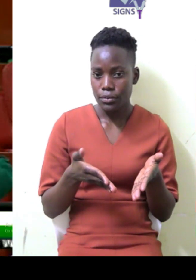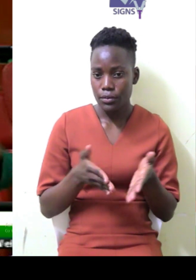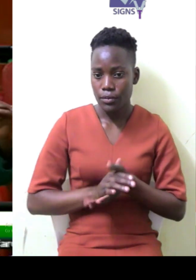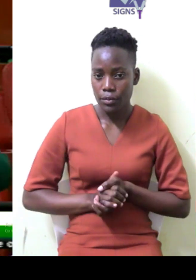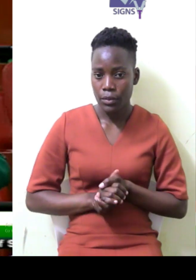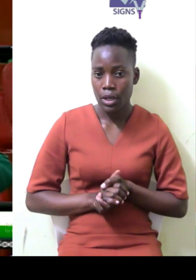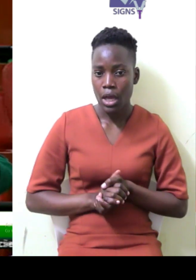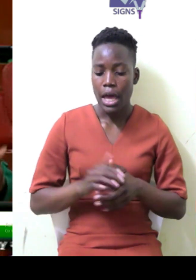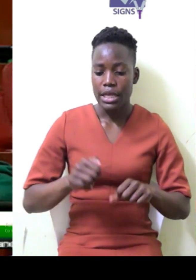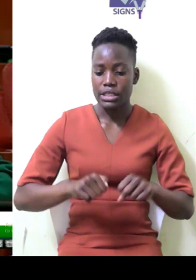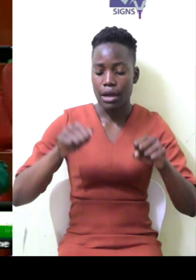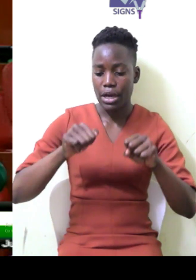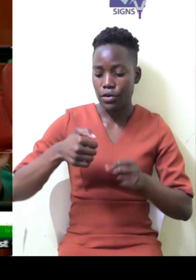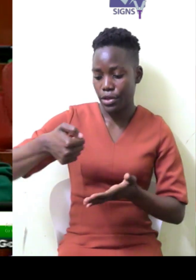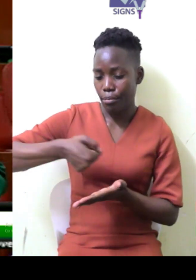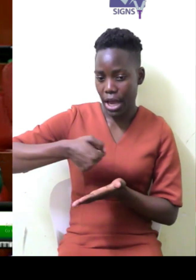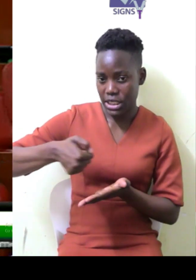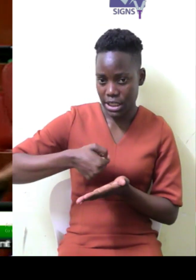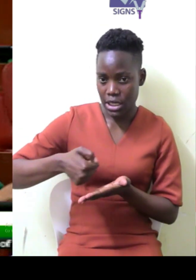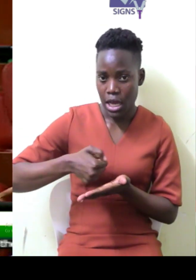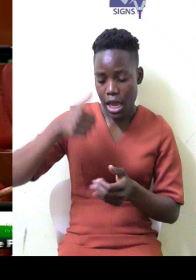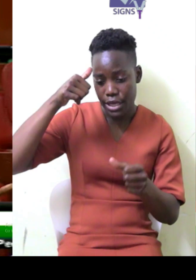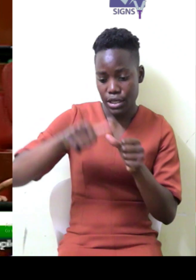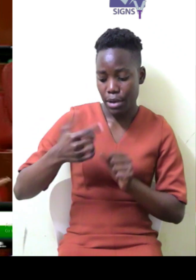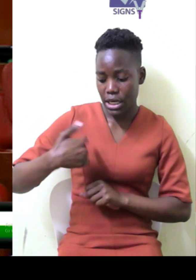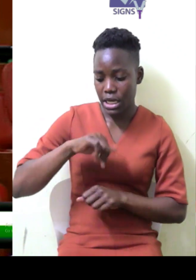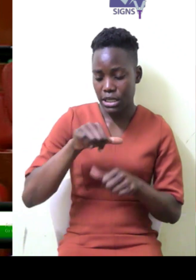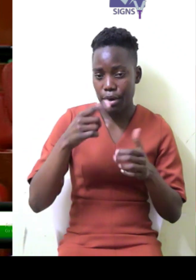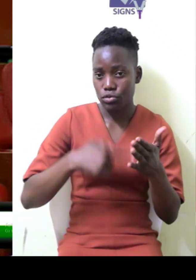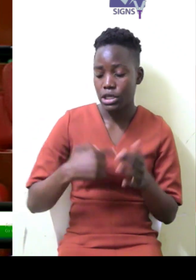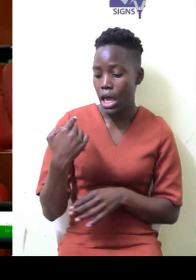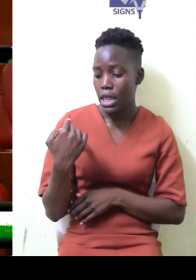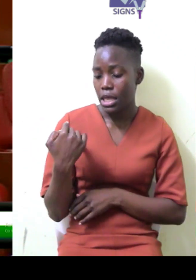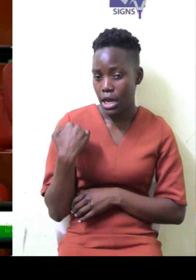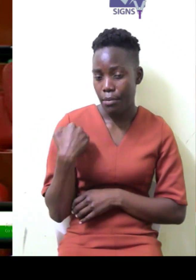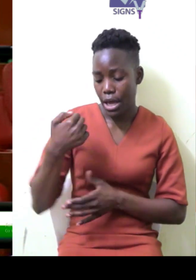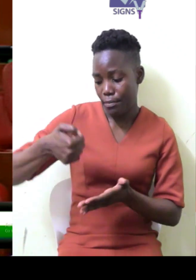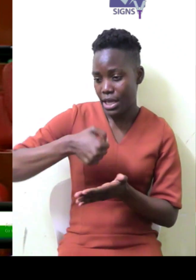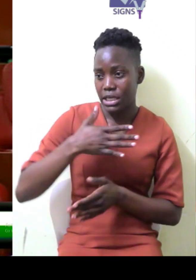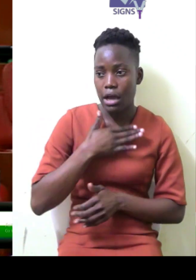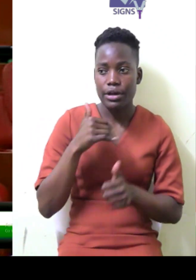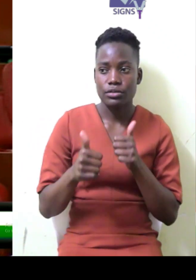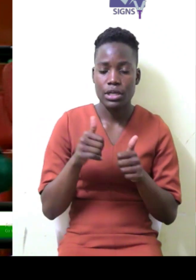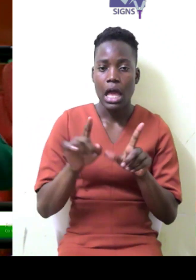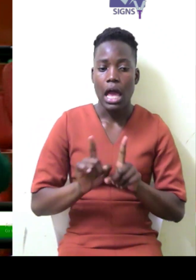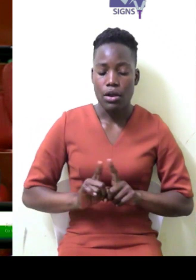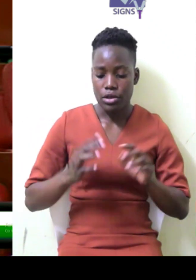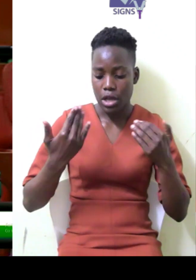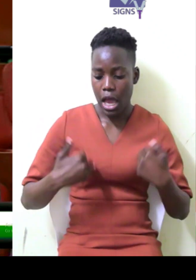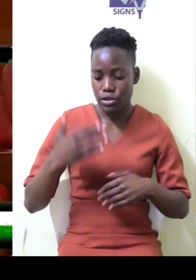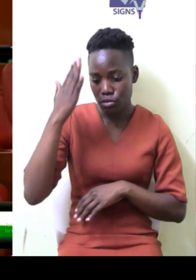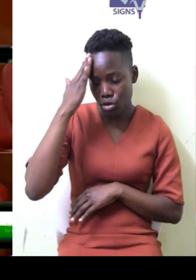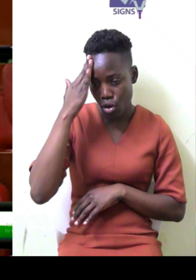the chairman of the budget has just reminded us on the figures, what our budget is. And we know how we